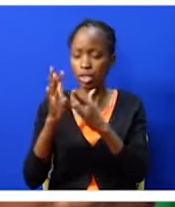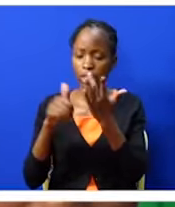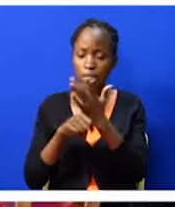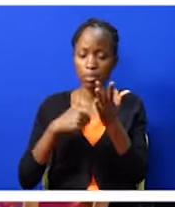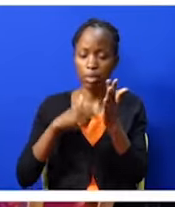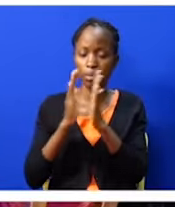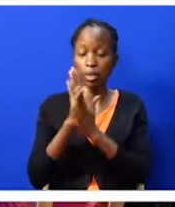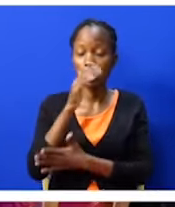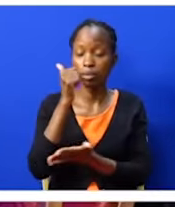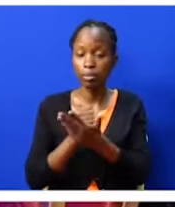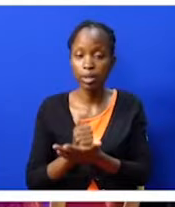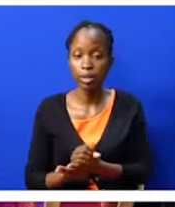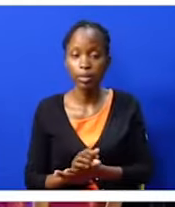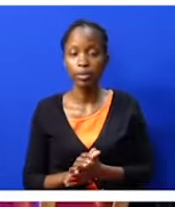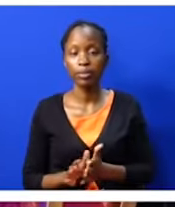pray, amen.